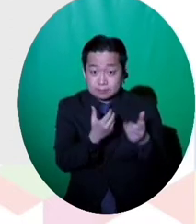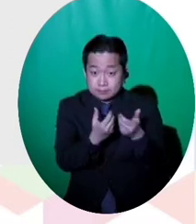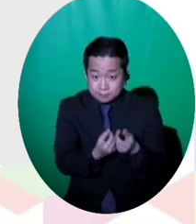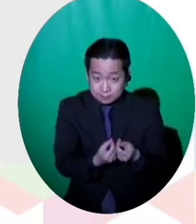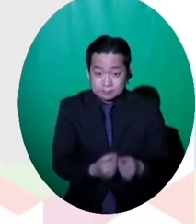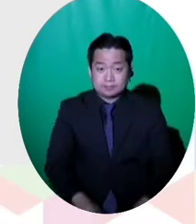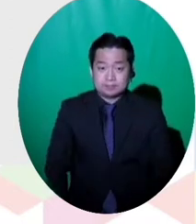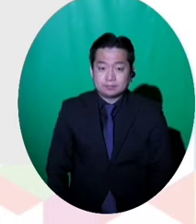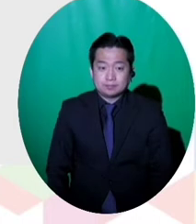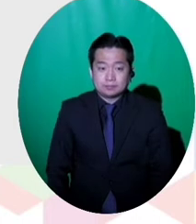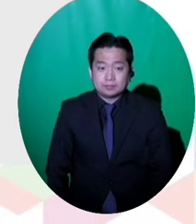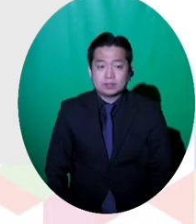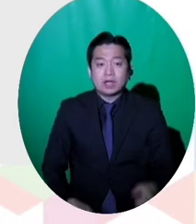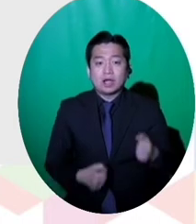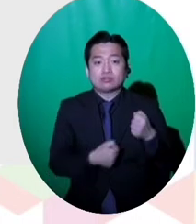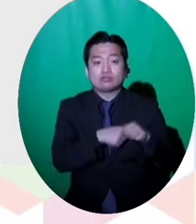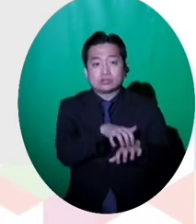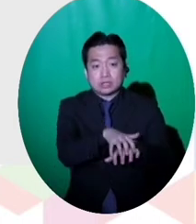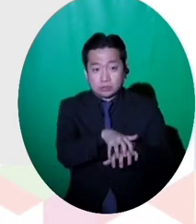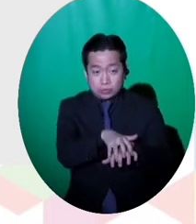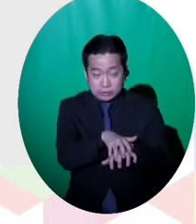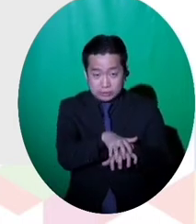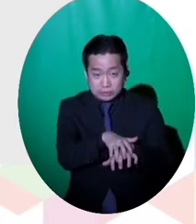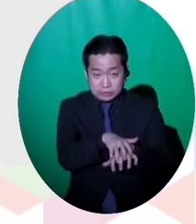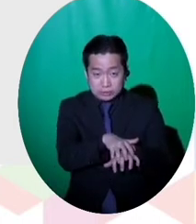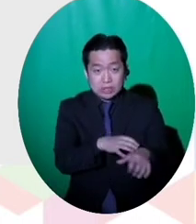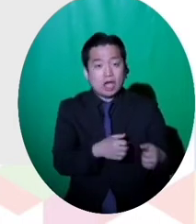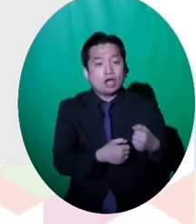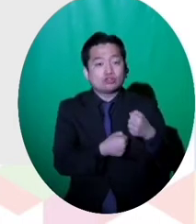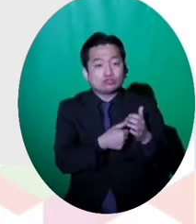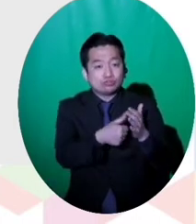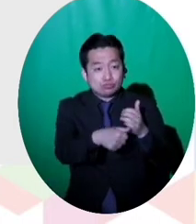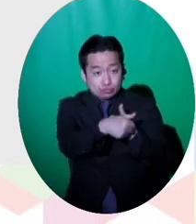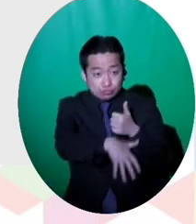complex, privatization of public services,